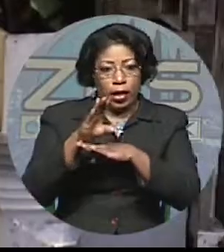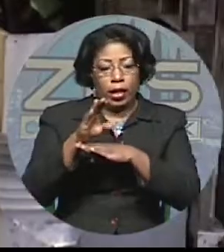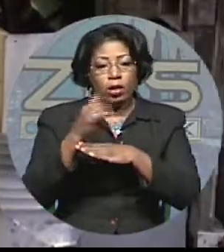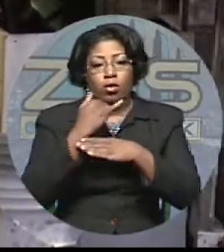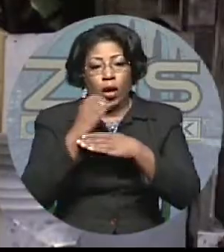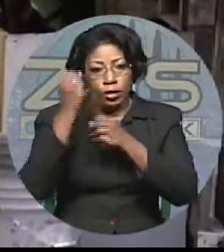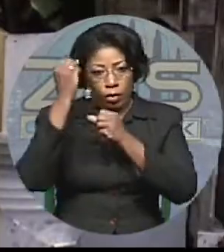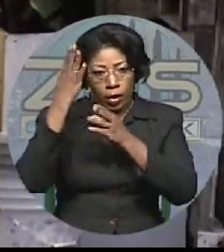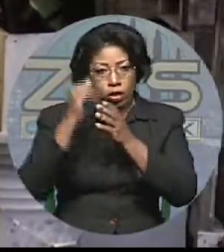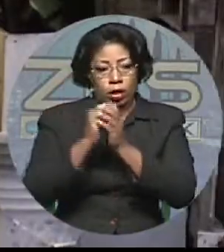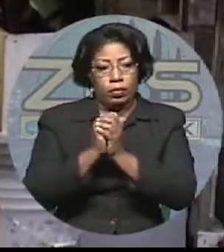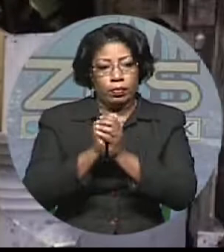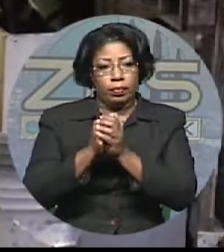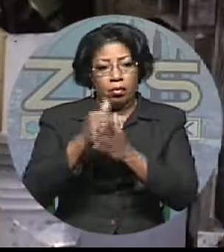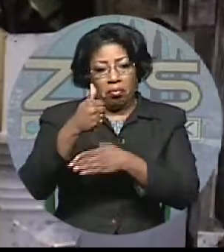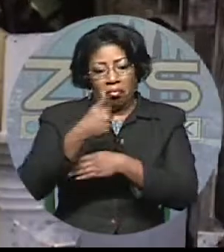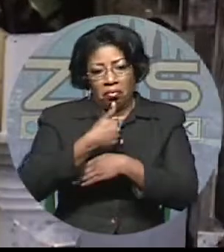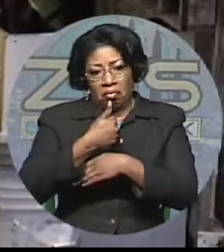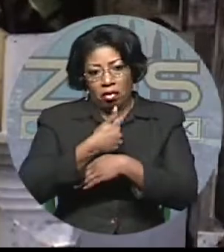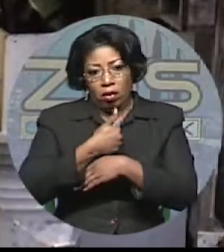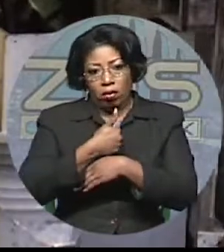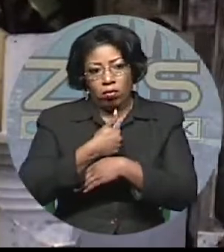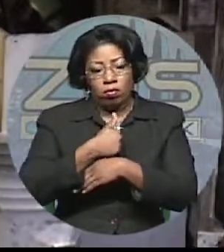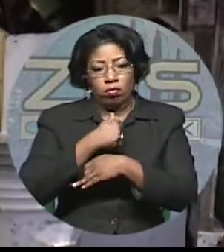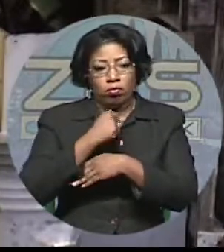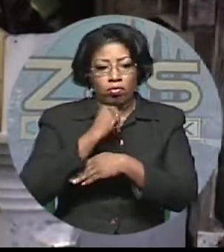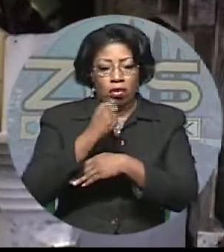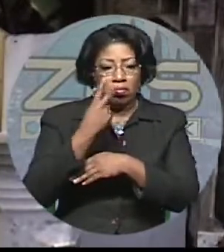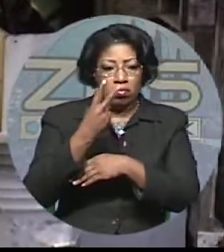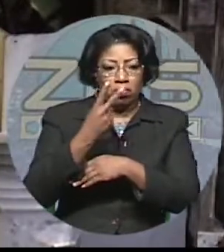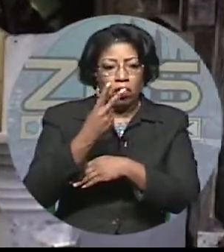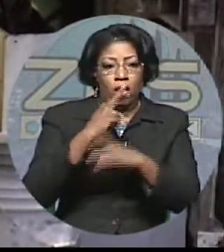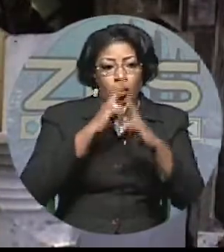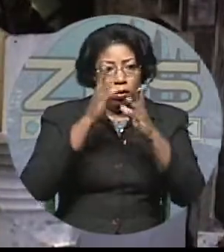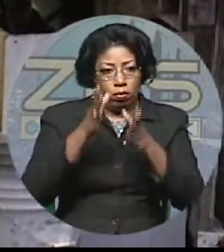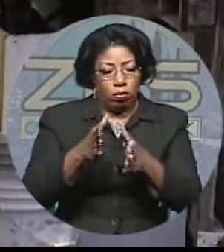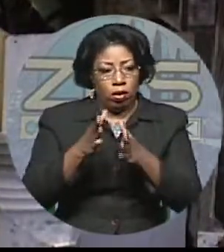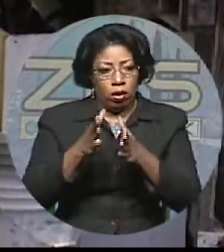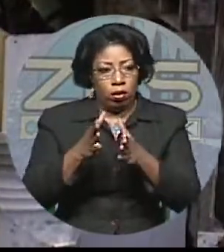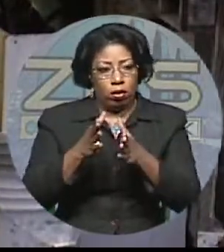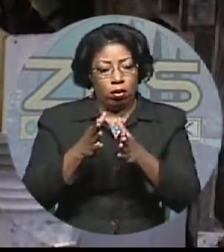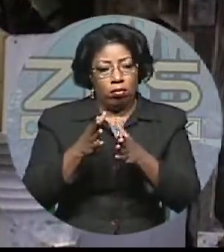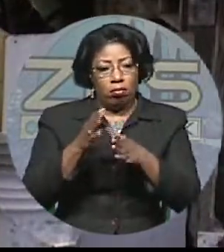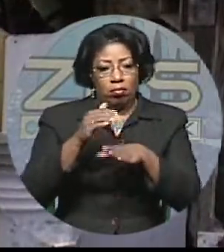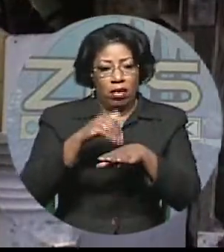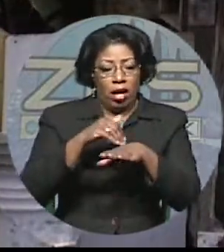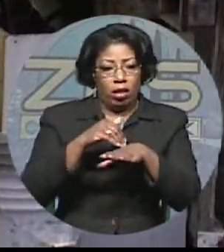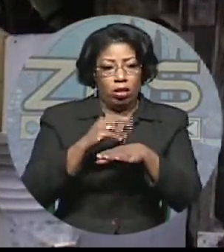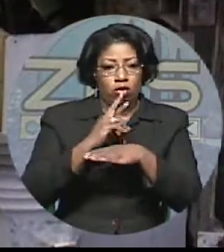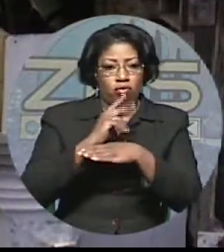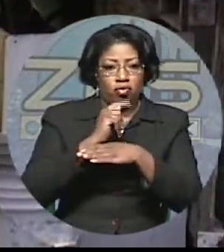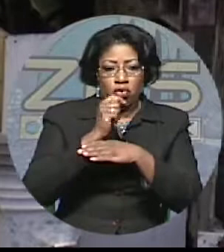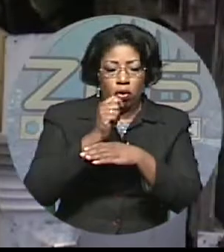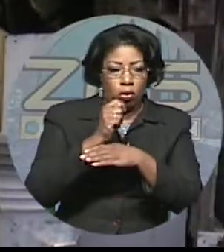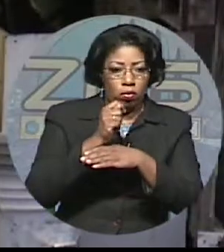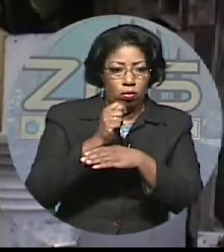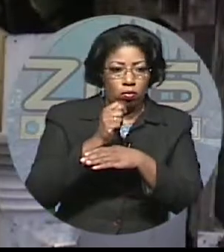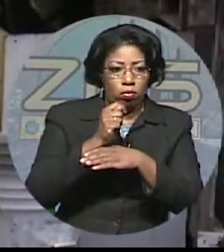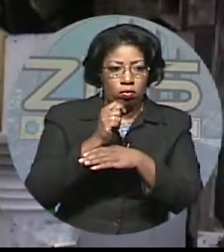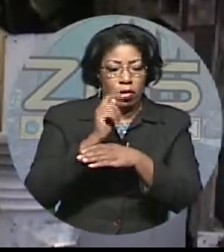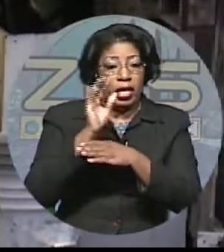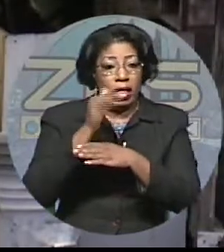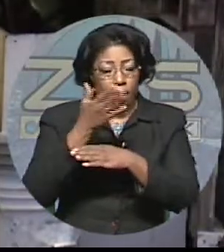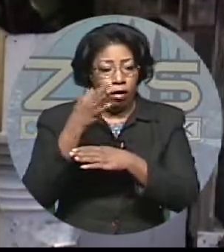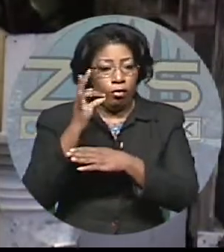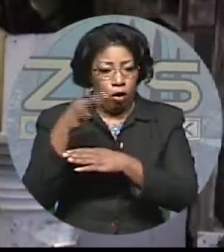don't personally view a lot of the journalism because I don't regard it as truly the fourth estate. When